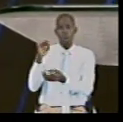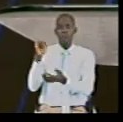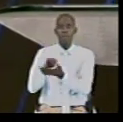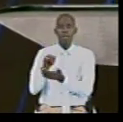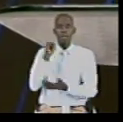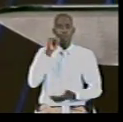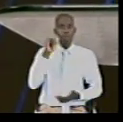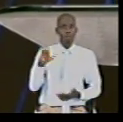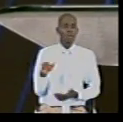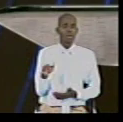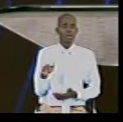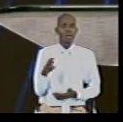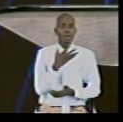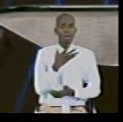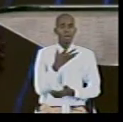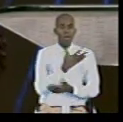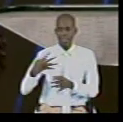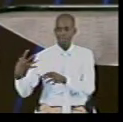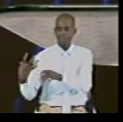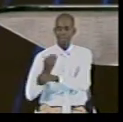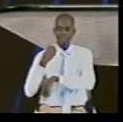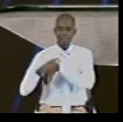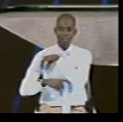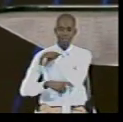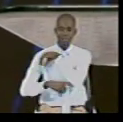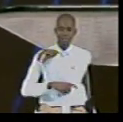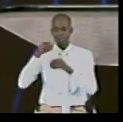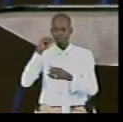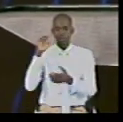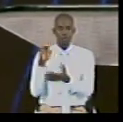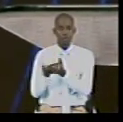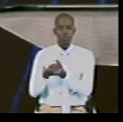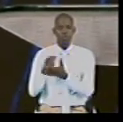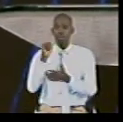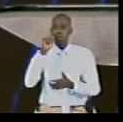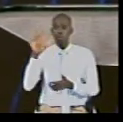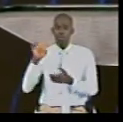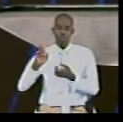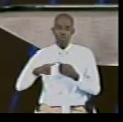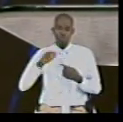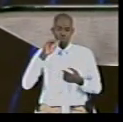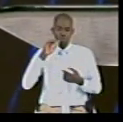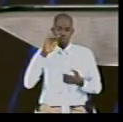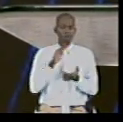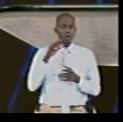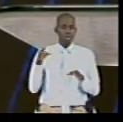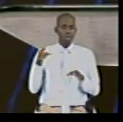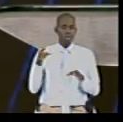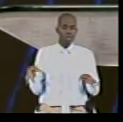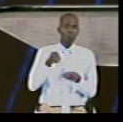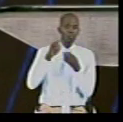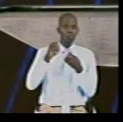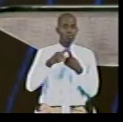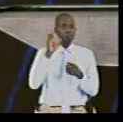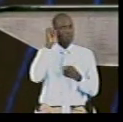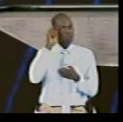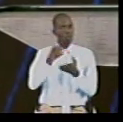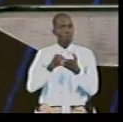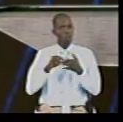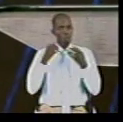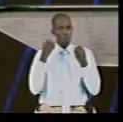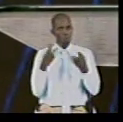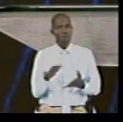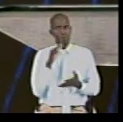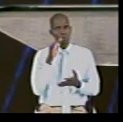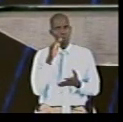has taken that woman to himself to add to his many wives? Can you discipline such a